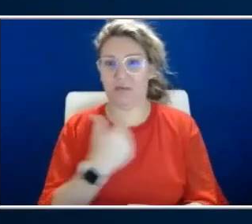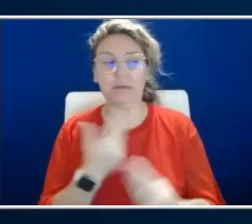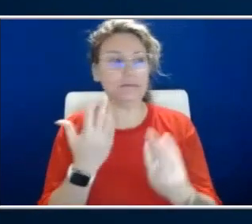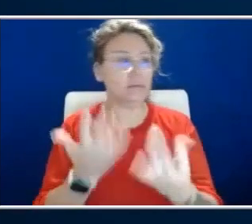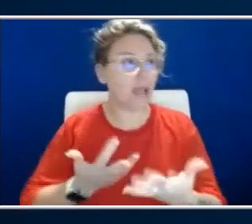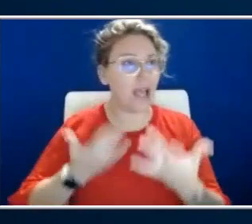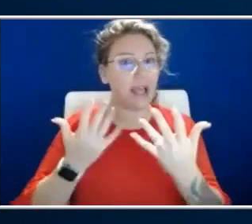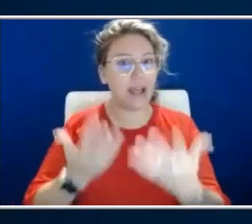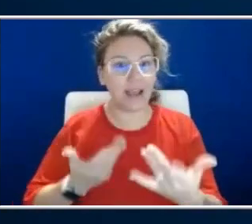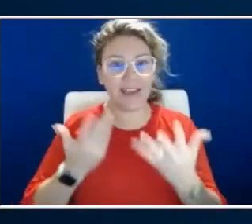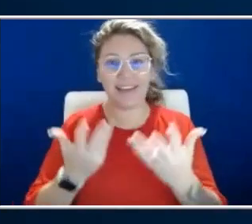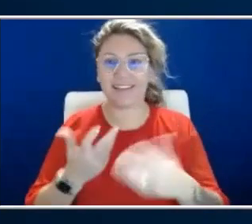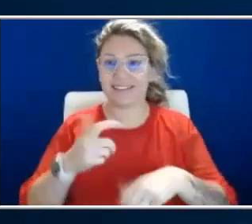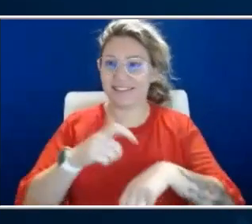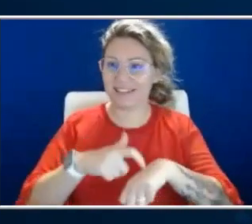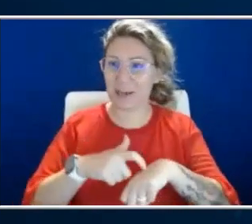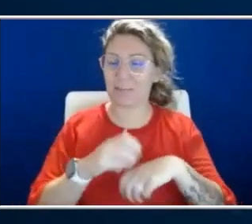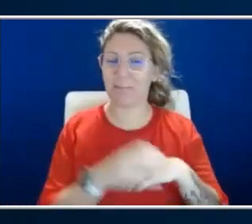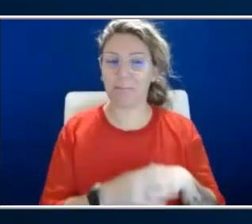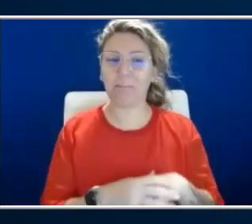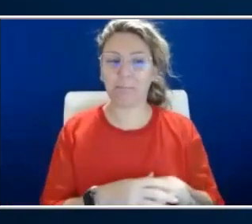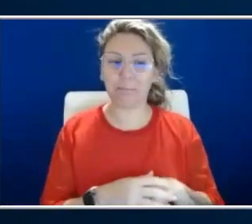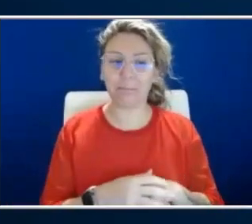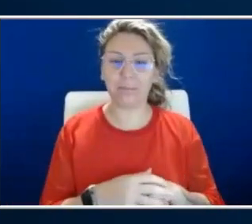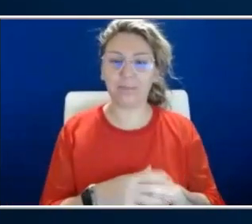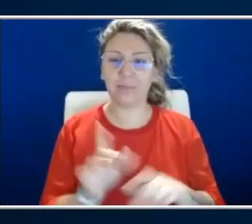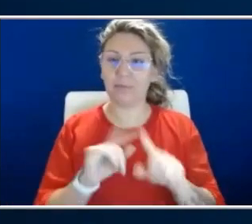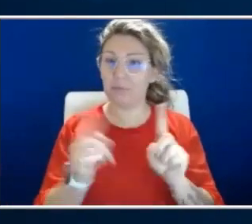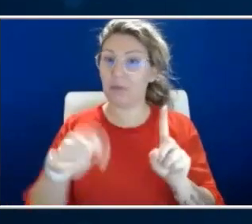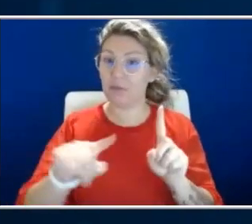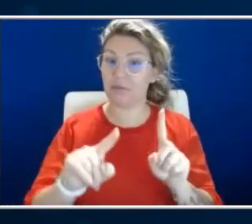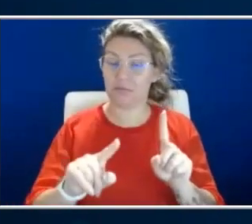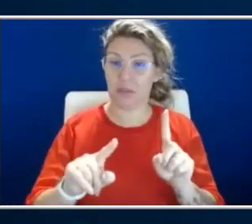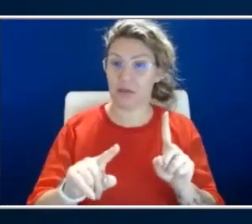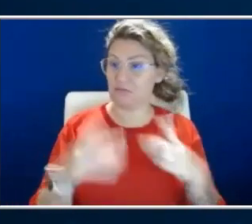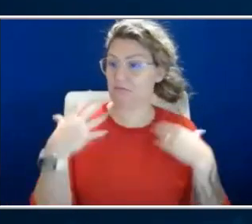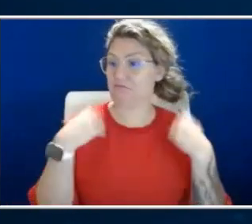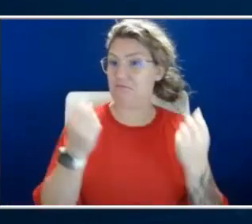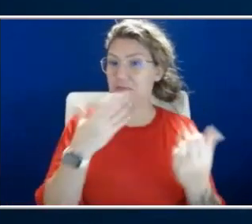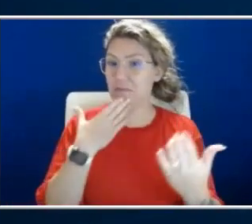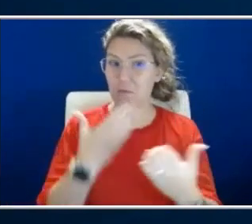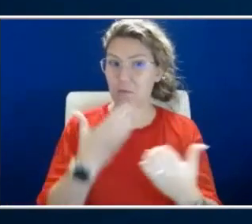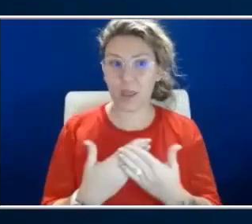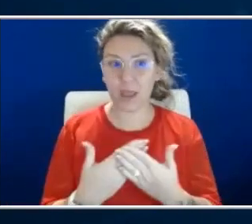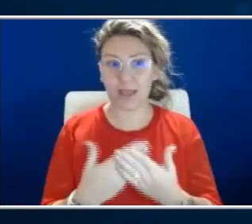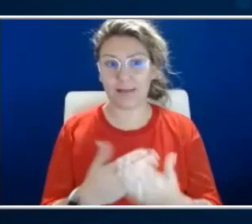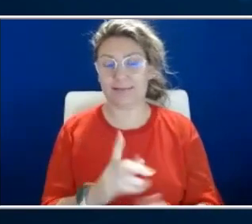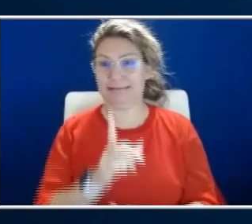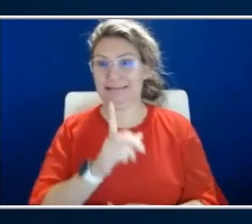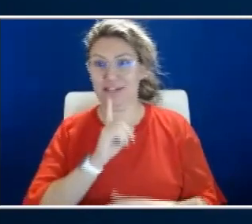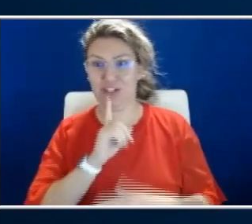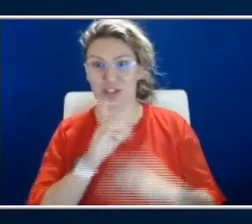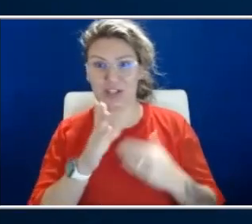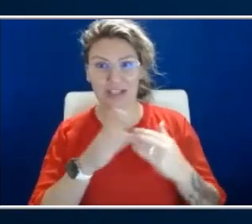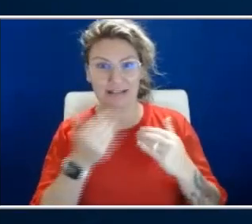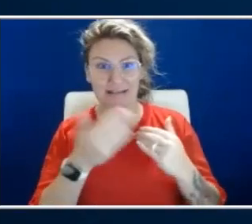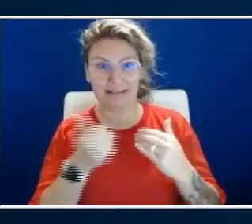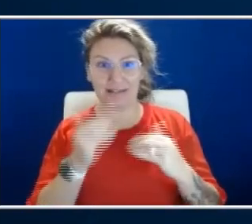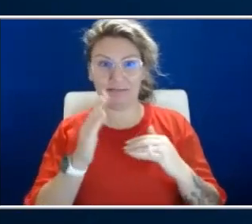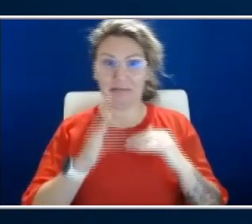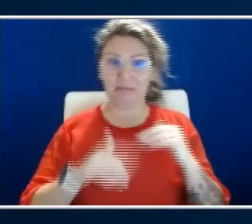that time. But they do pretty well. They actually tell me a lot of times it's actually easier than after their